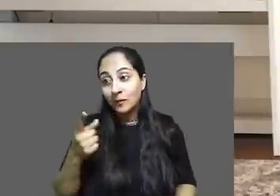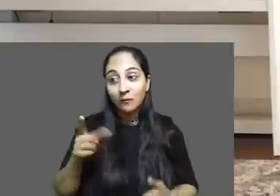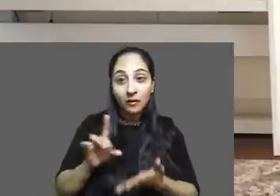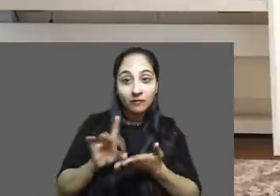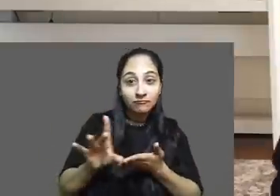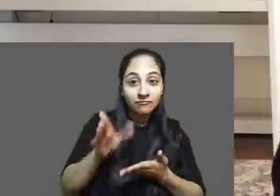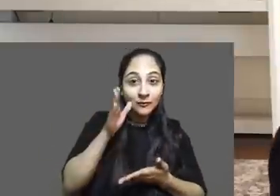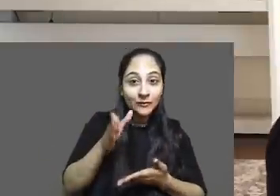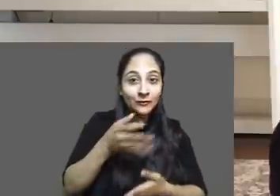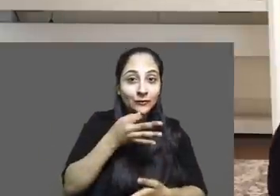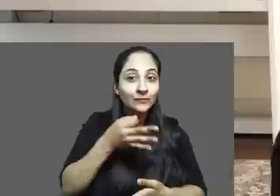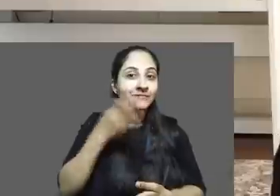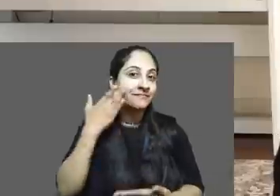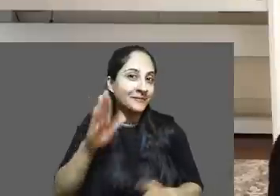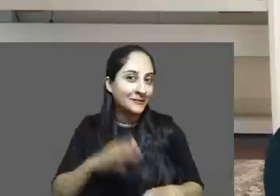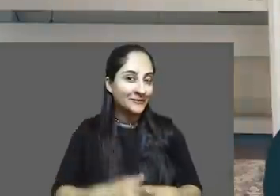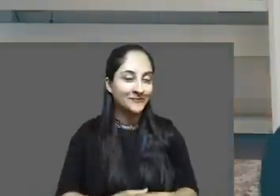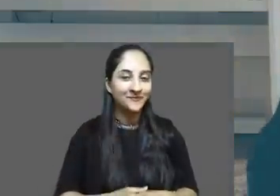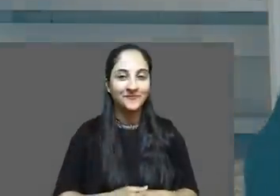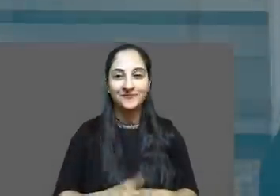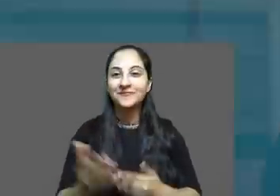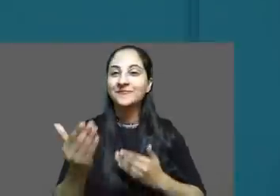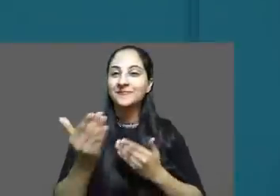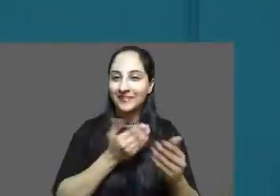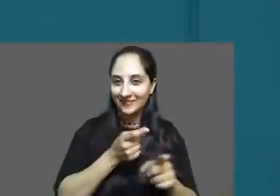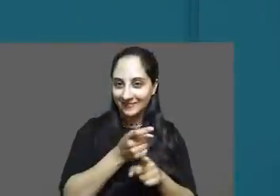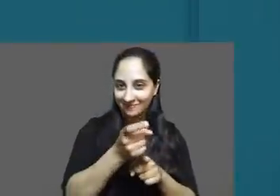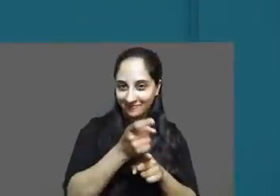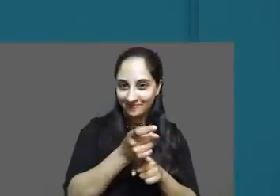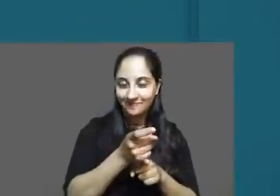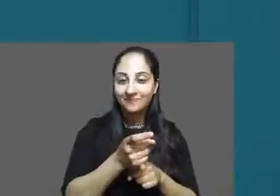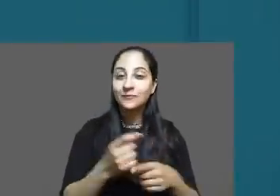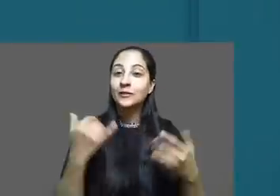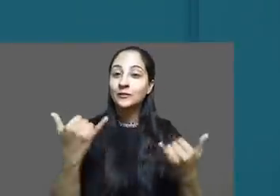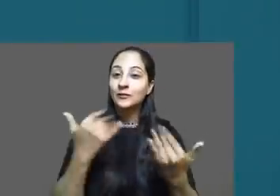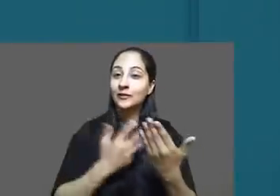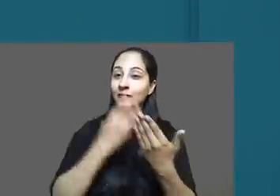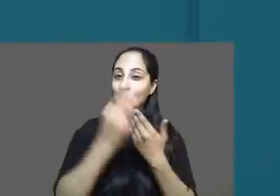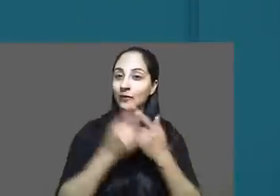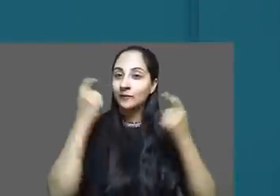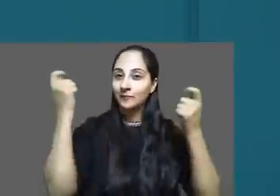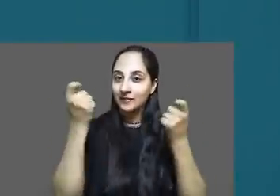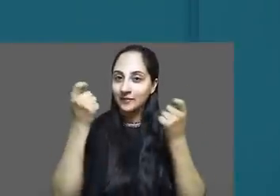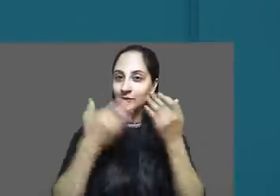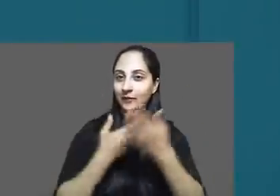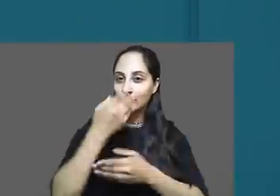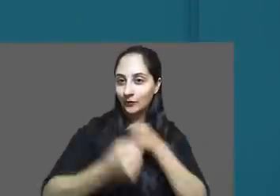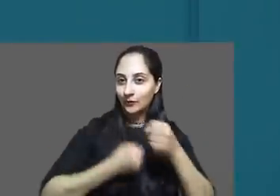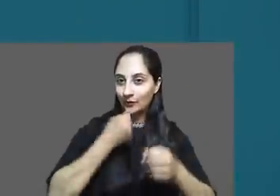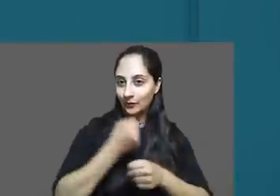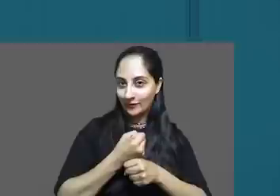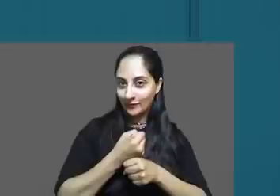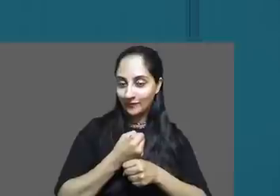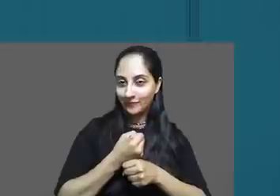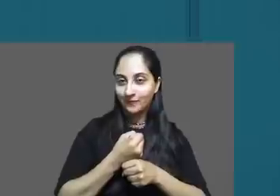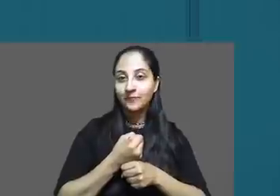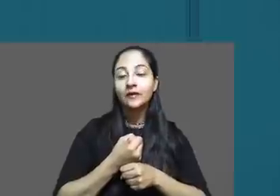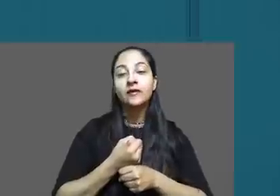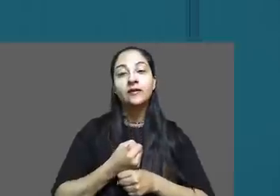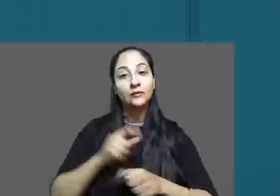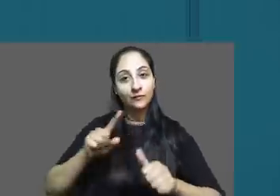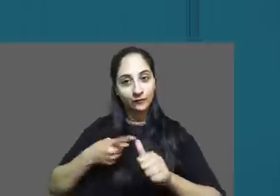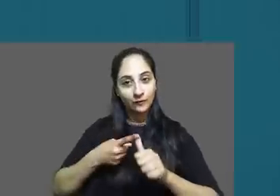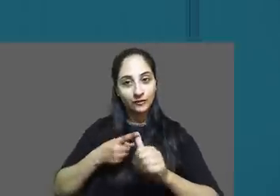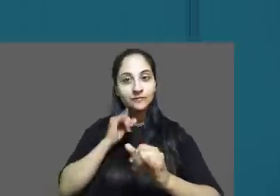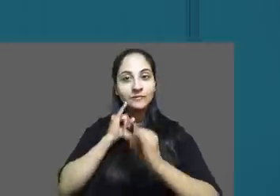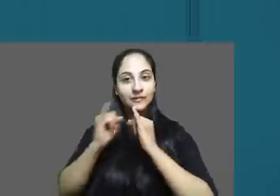time. Now, tonight's theme is Navroz, which means tonight we will start with my interview with President Amir Ali Qasim